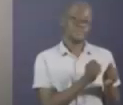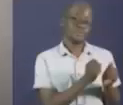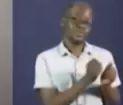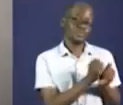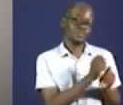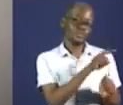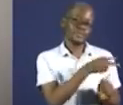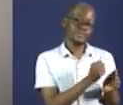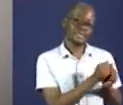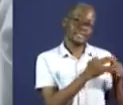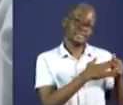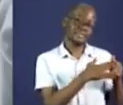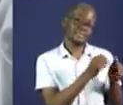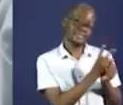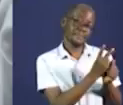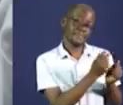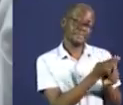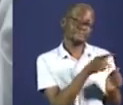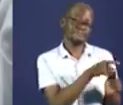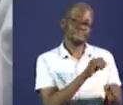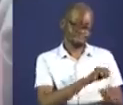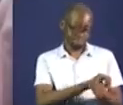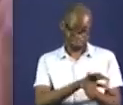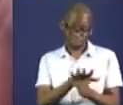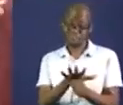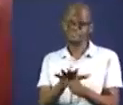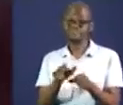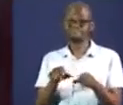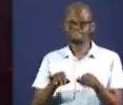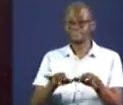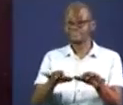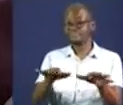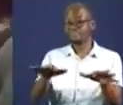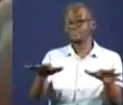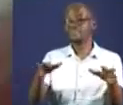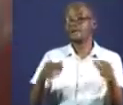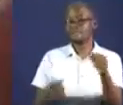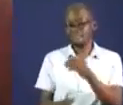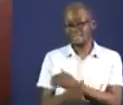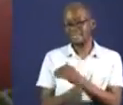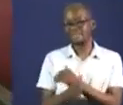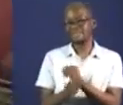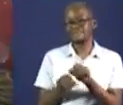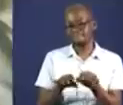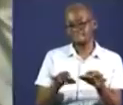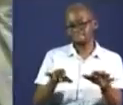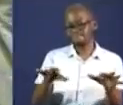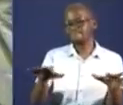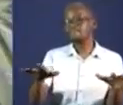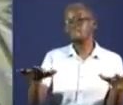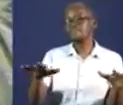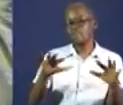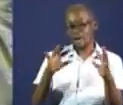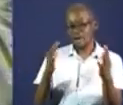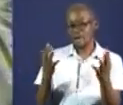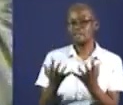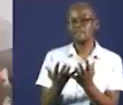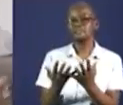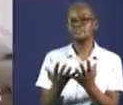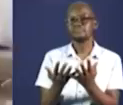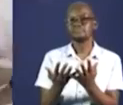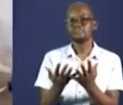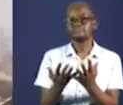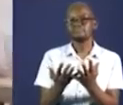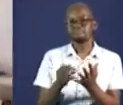Since late last year, the coronavirus COVID-19 has emerged as a serious healthcare threat. This is an infection that has gone